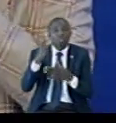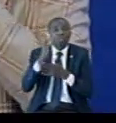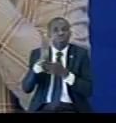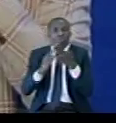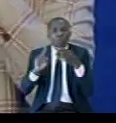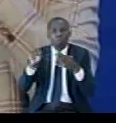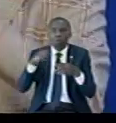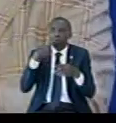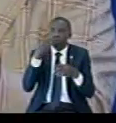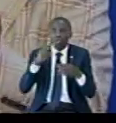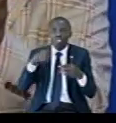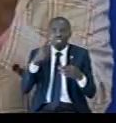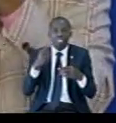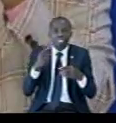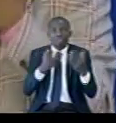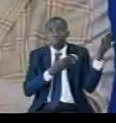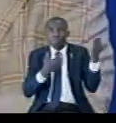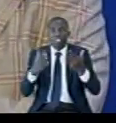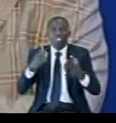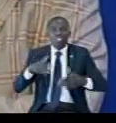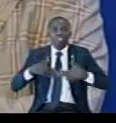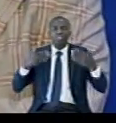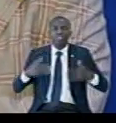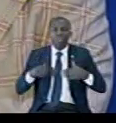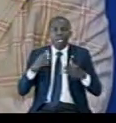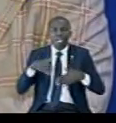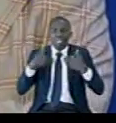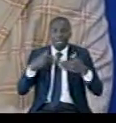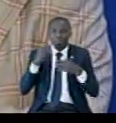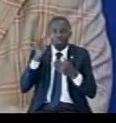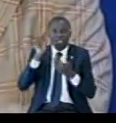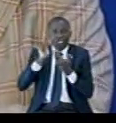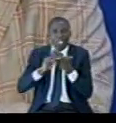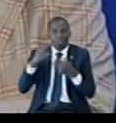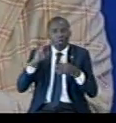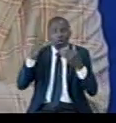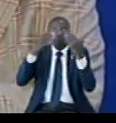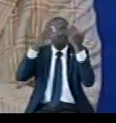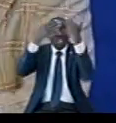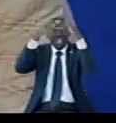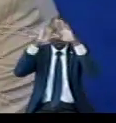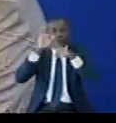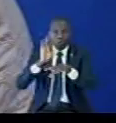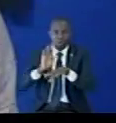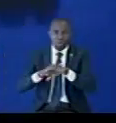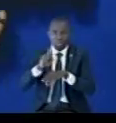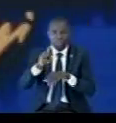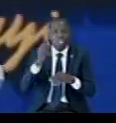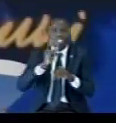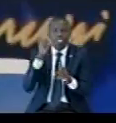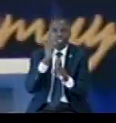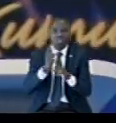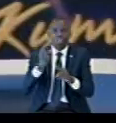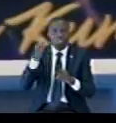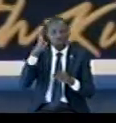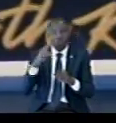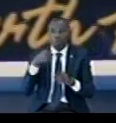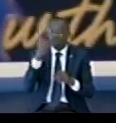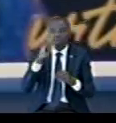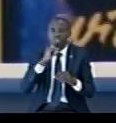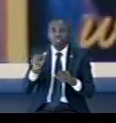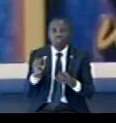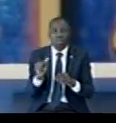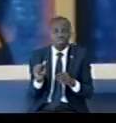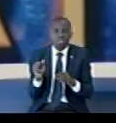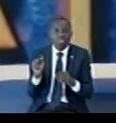the joy and the happiness and the blessing of heaven upon you. A just God who is not